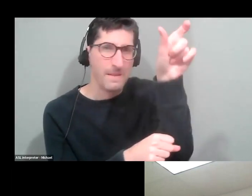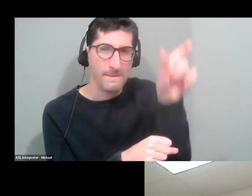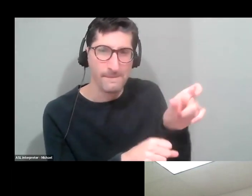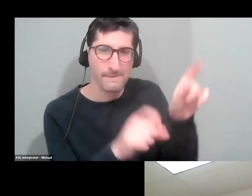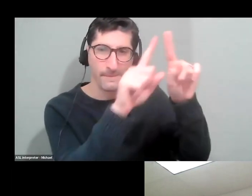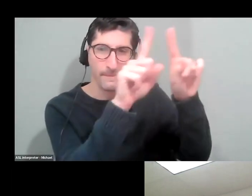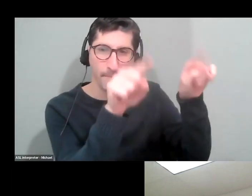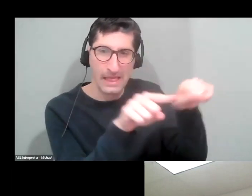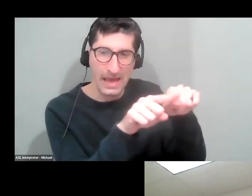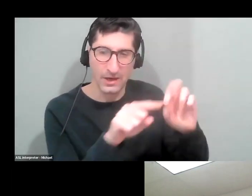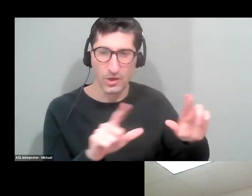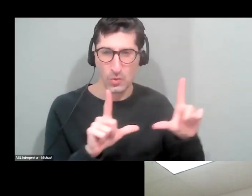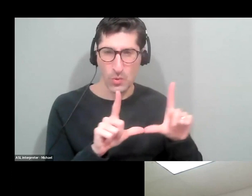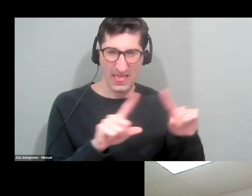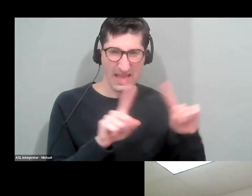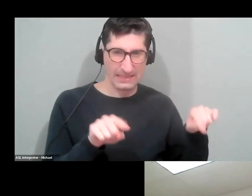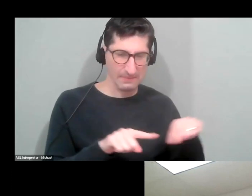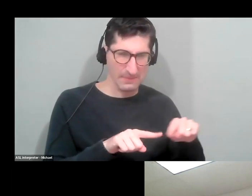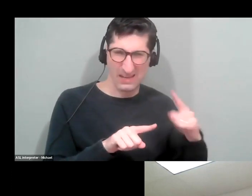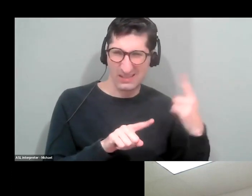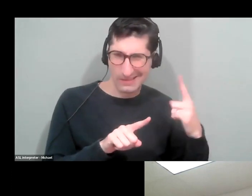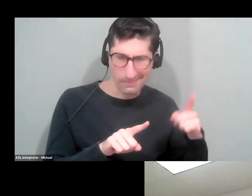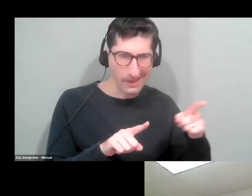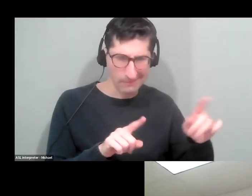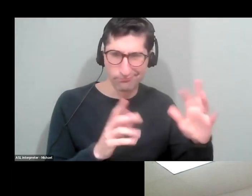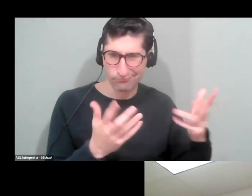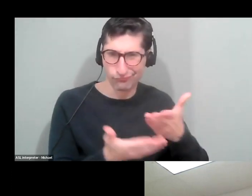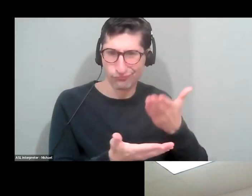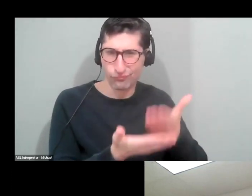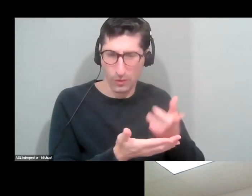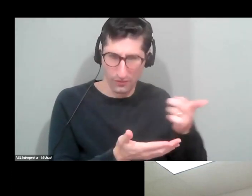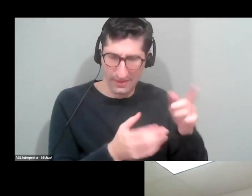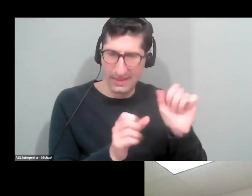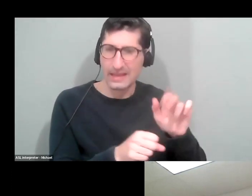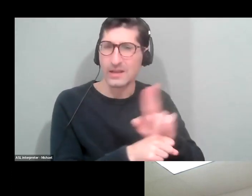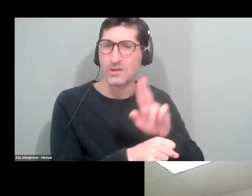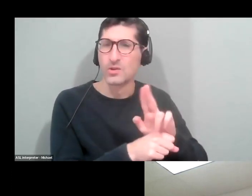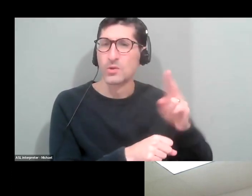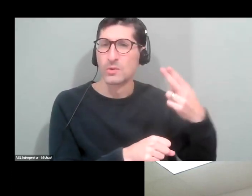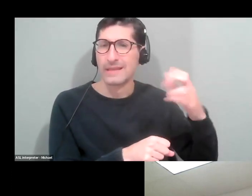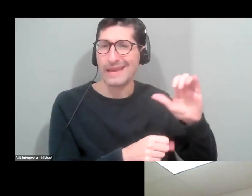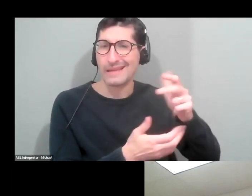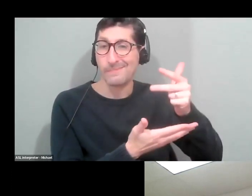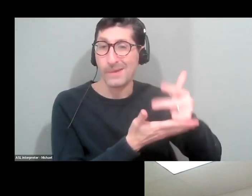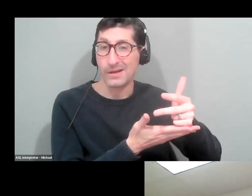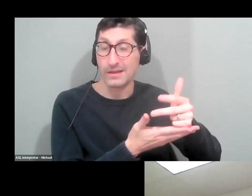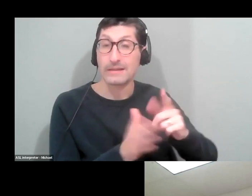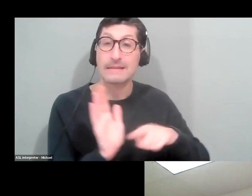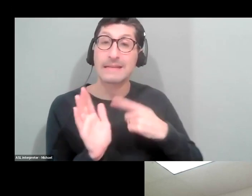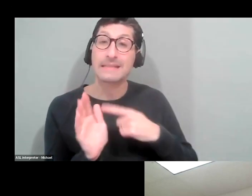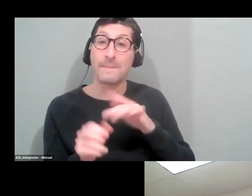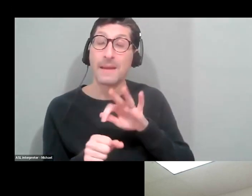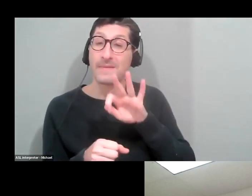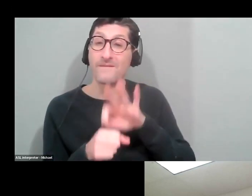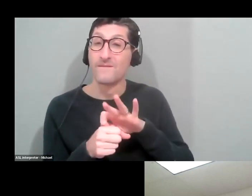indicator that they are eligible to use those parking spots, because sometimes poll workers or other people will park in